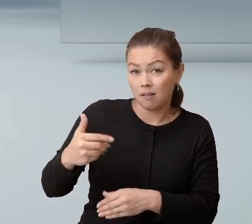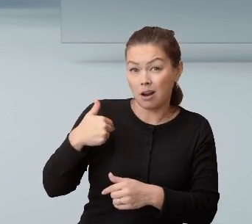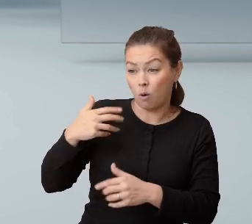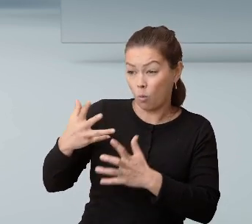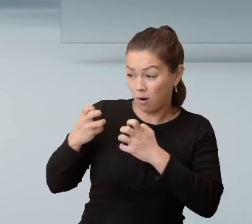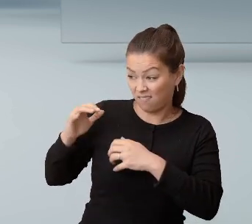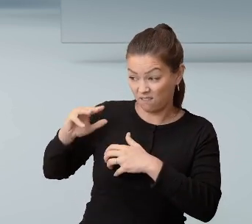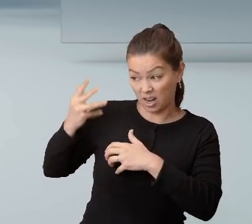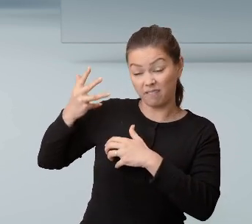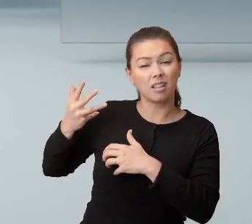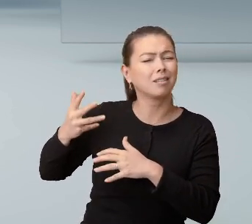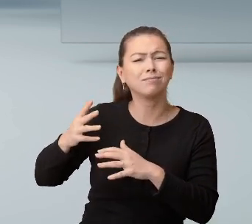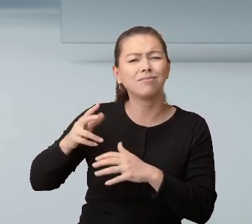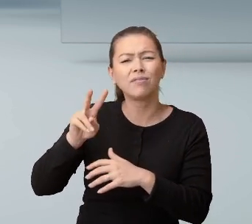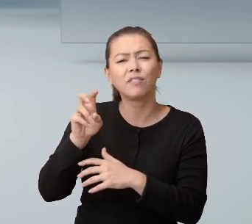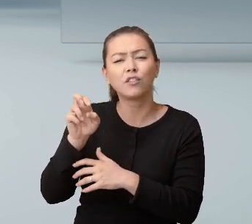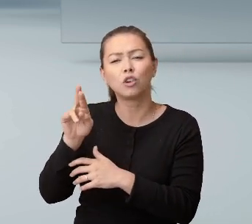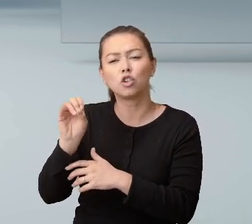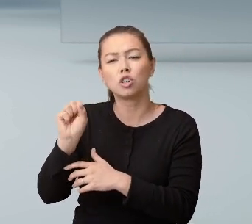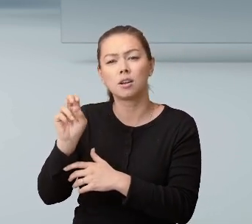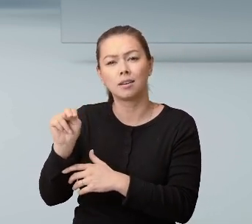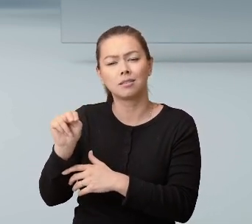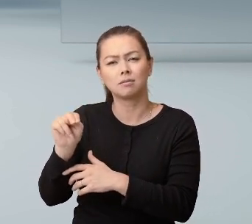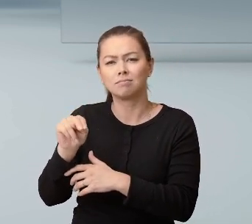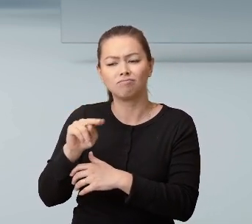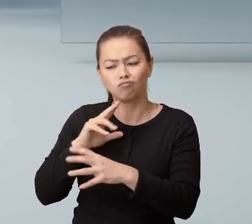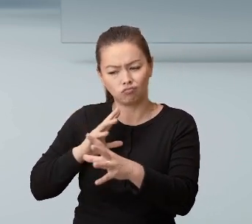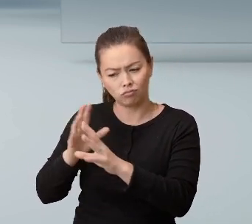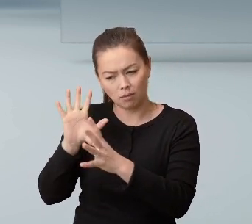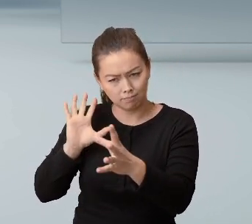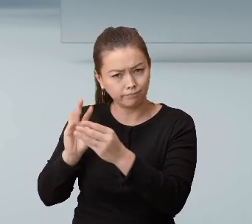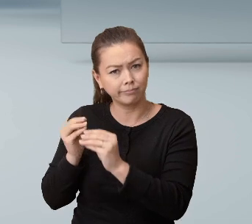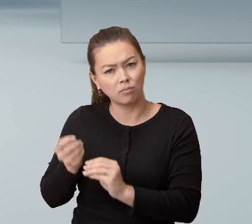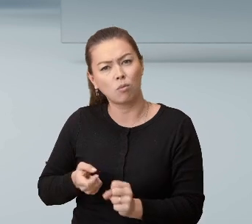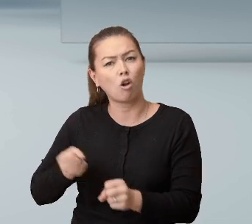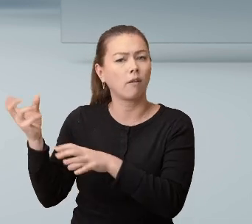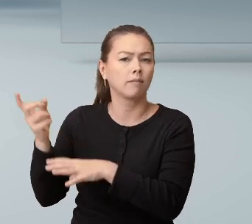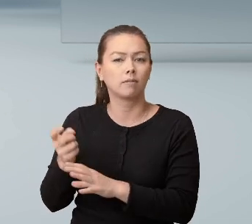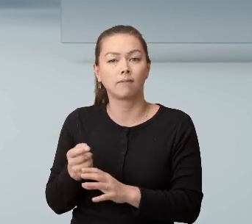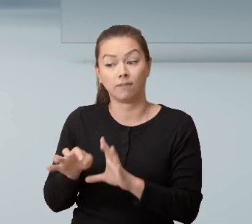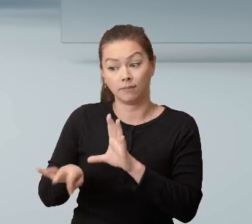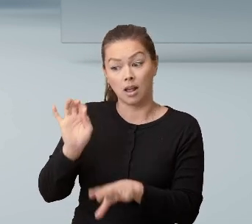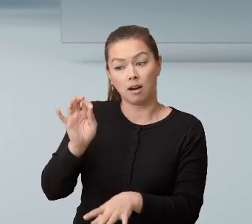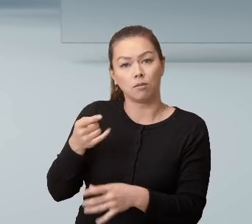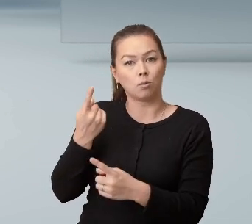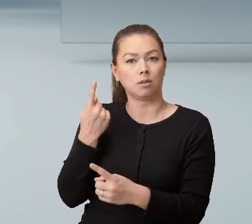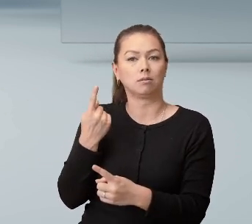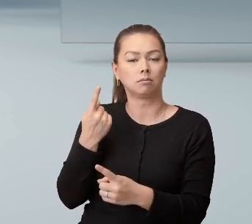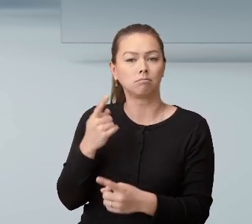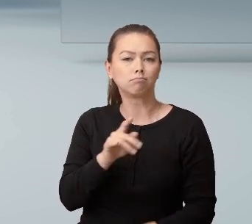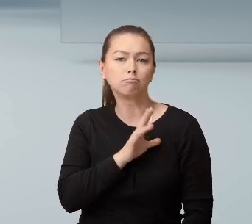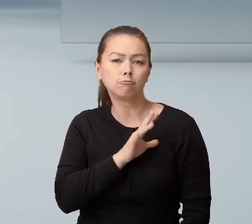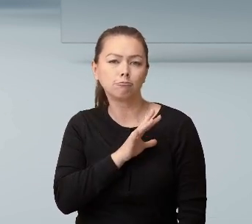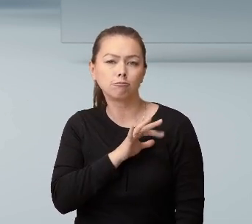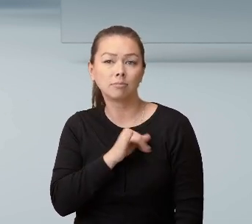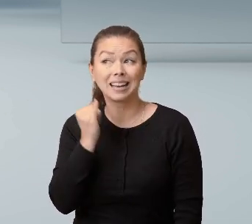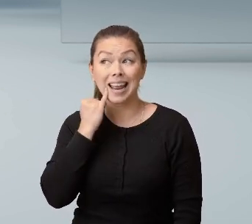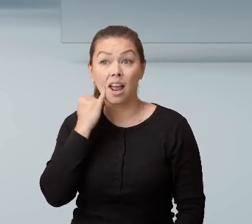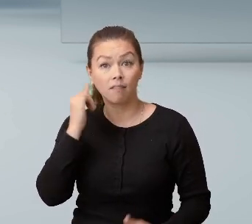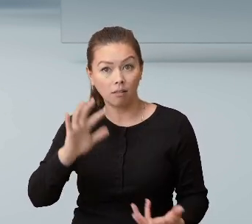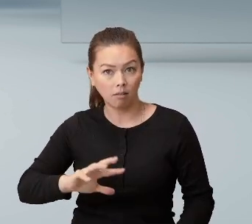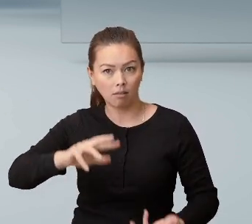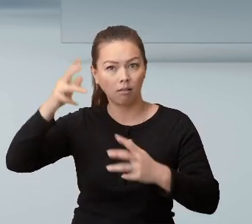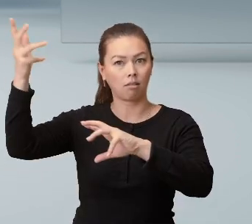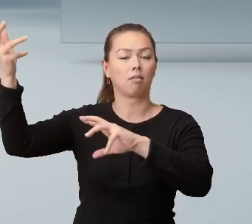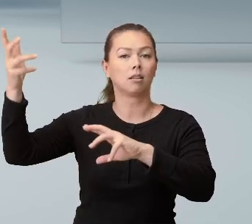sources. And it reduces the potential loss of data if the worst happens. So